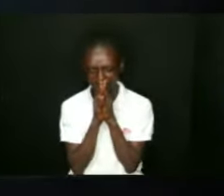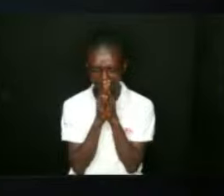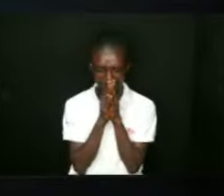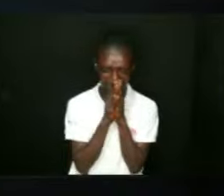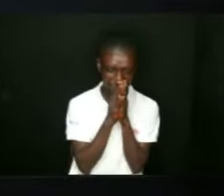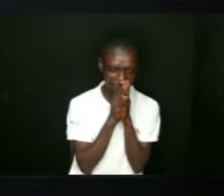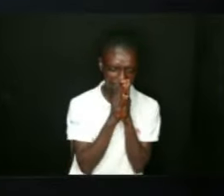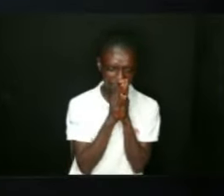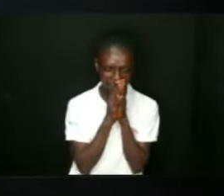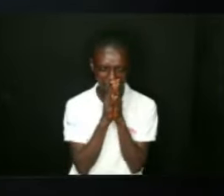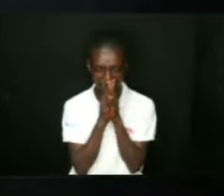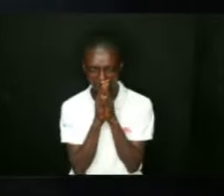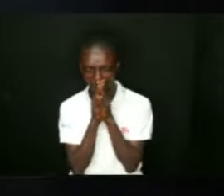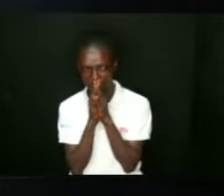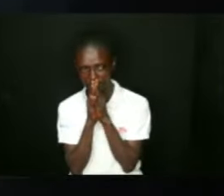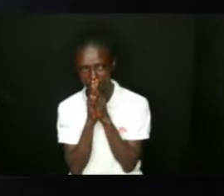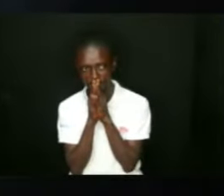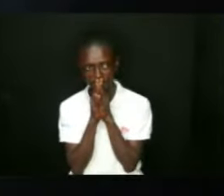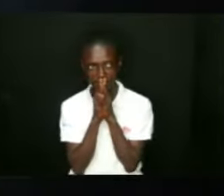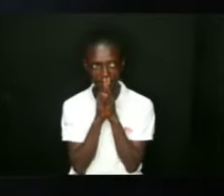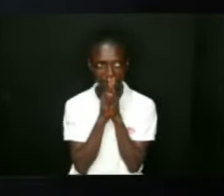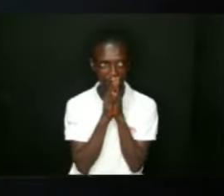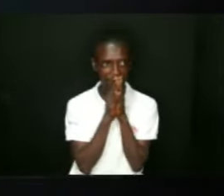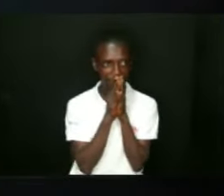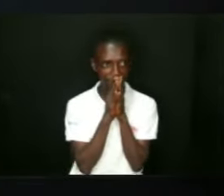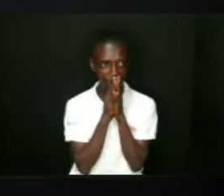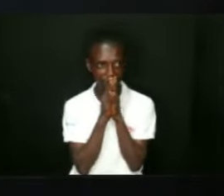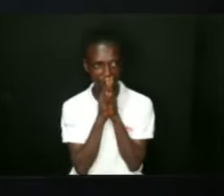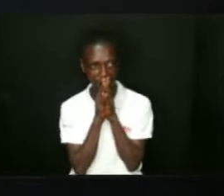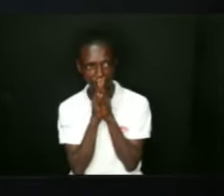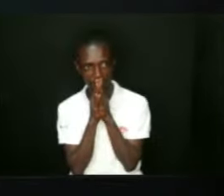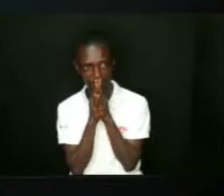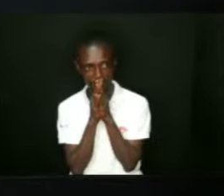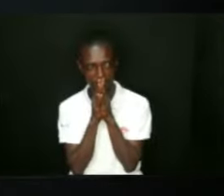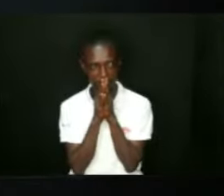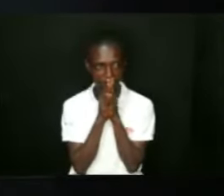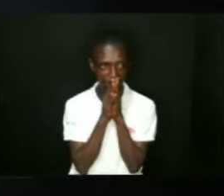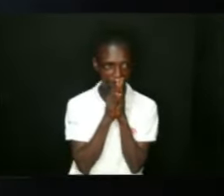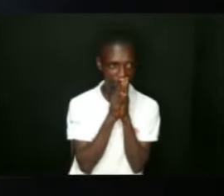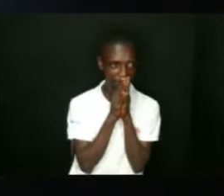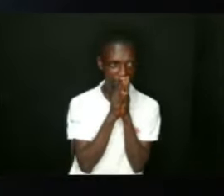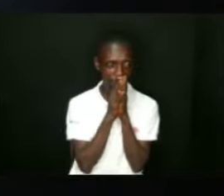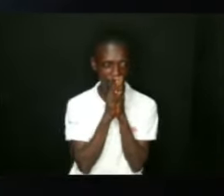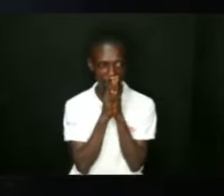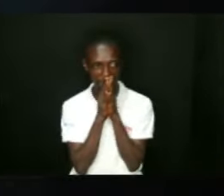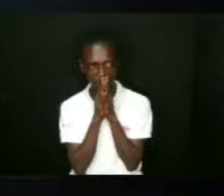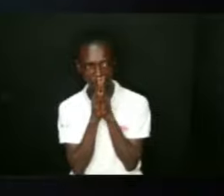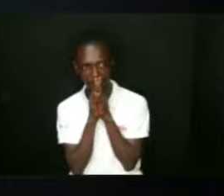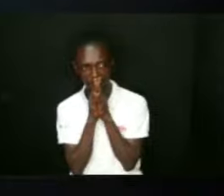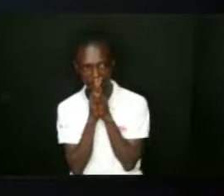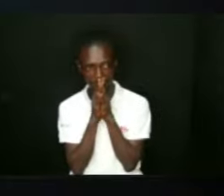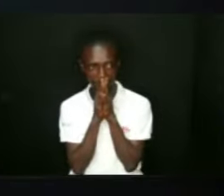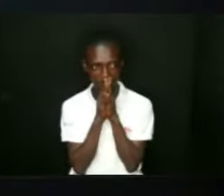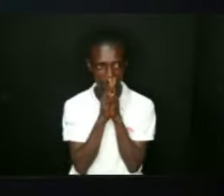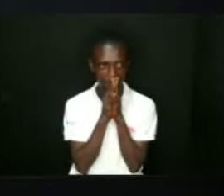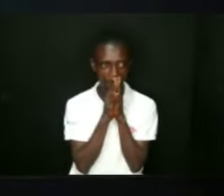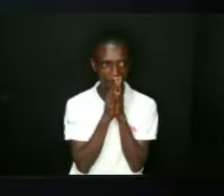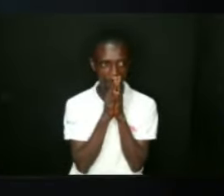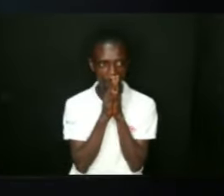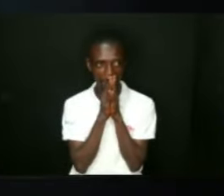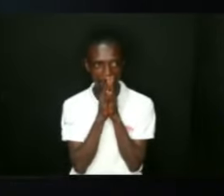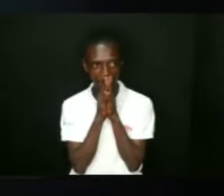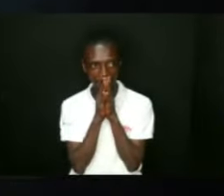You alone deserve all this appreciation. Right from the depth of our hearts, from the recesses of our spirit, we say thank